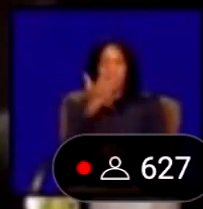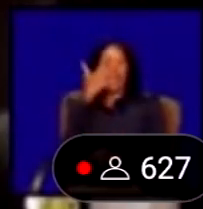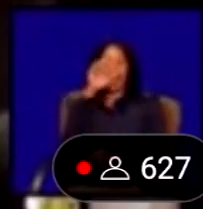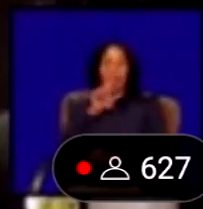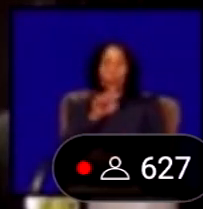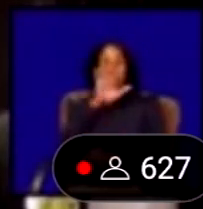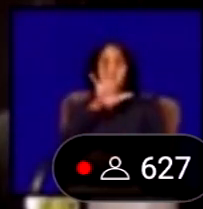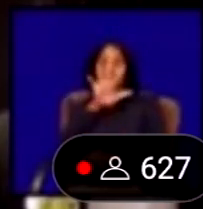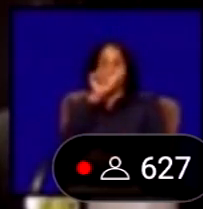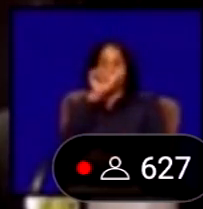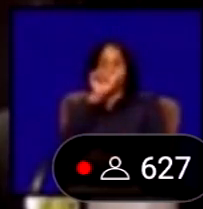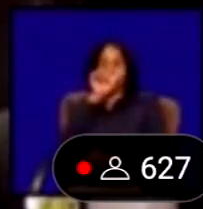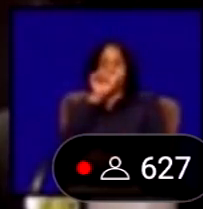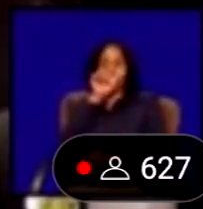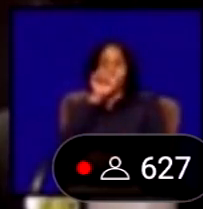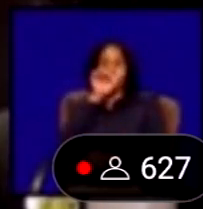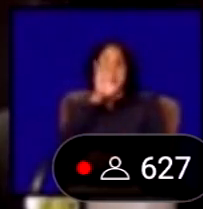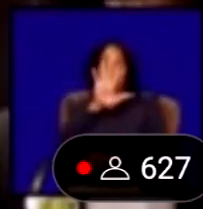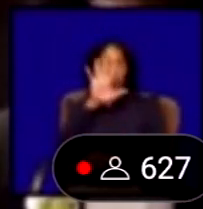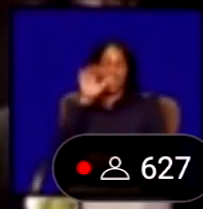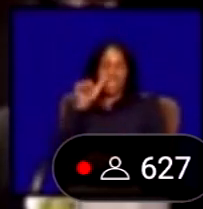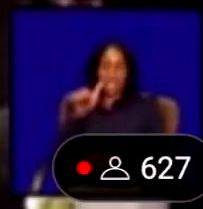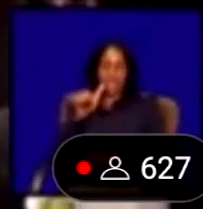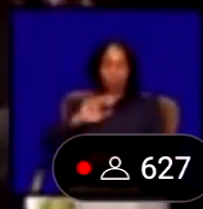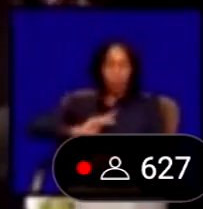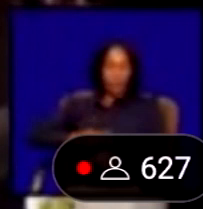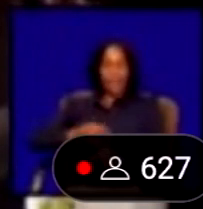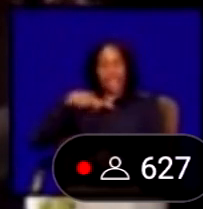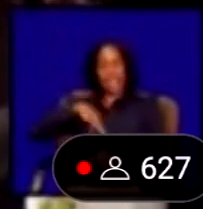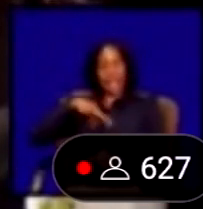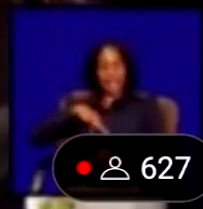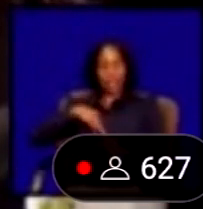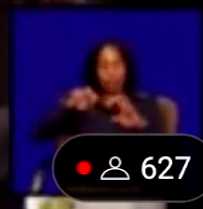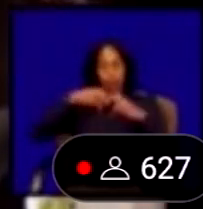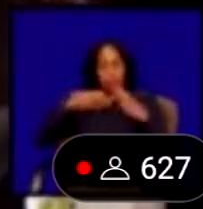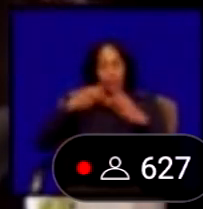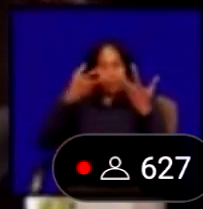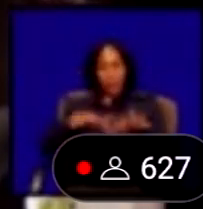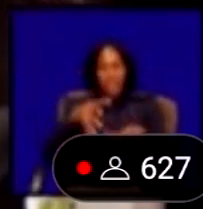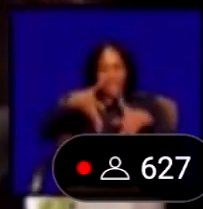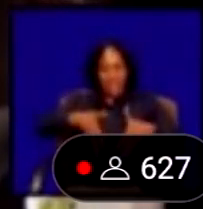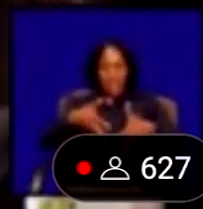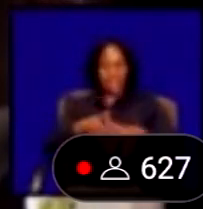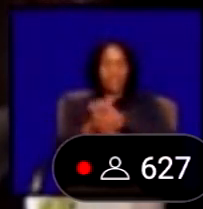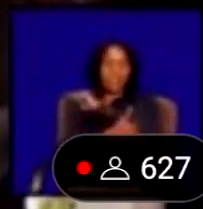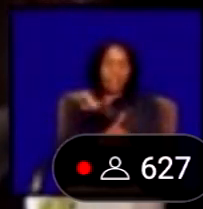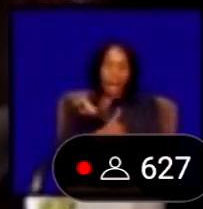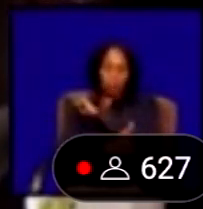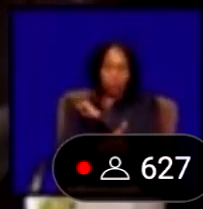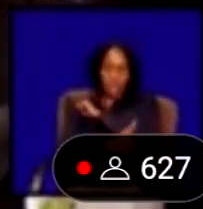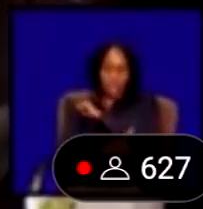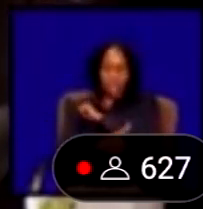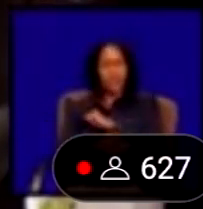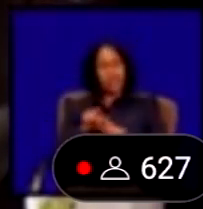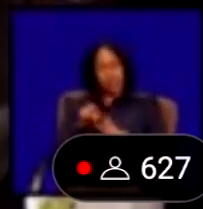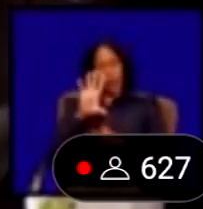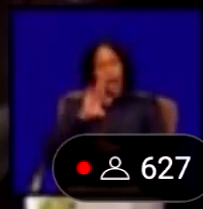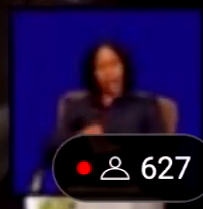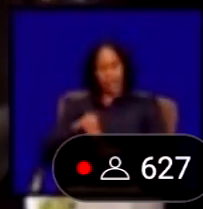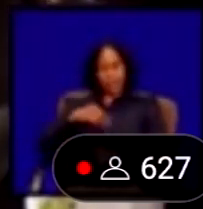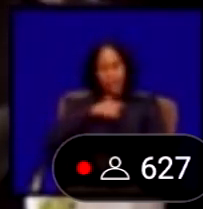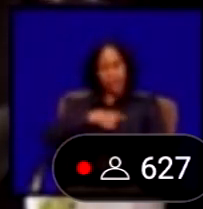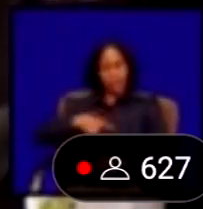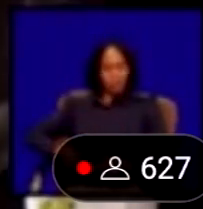9,556 women and girls were raped in this country. This, Mr. President, are statistics from your own Minister